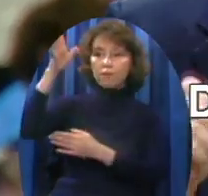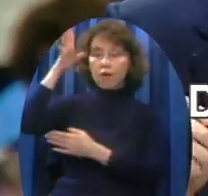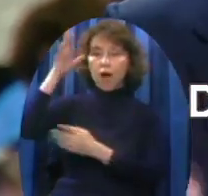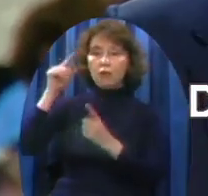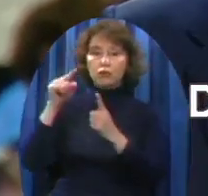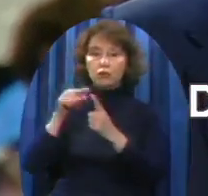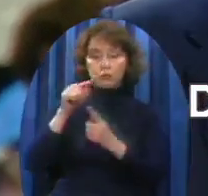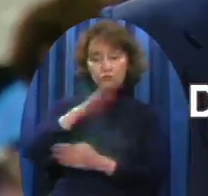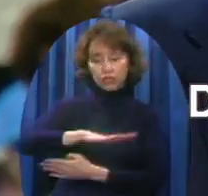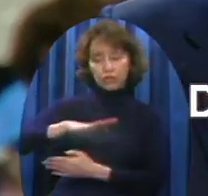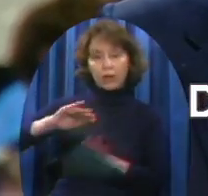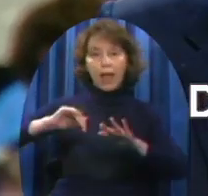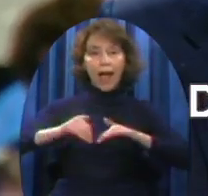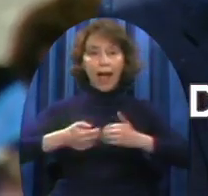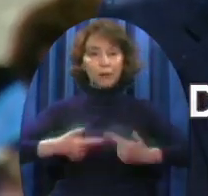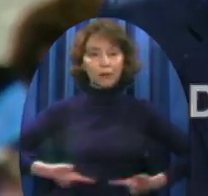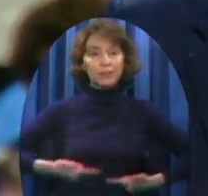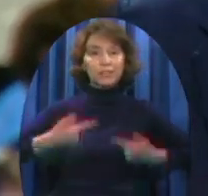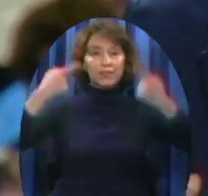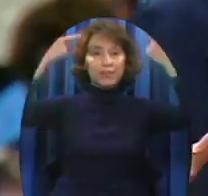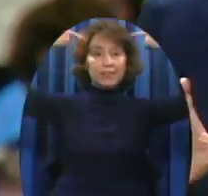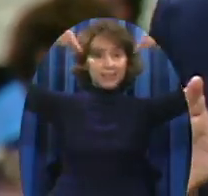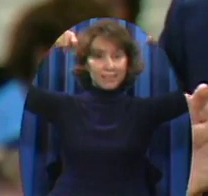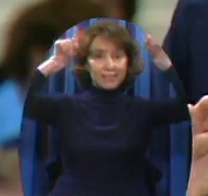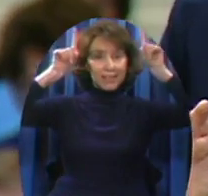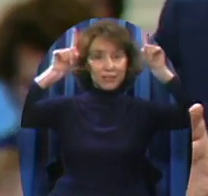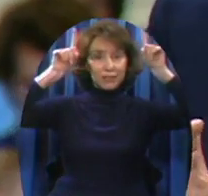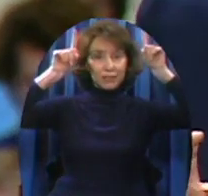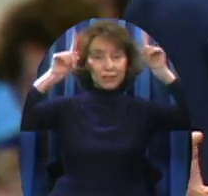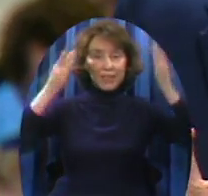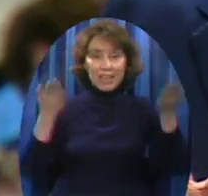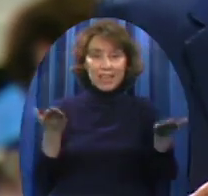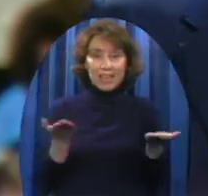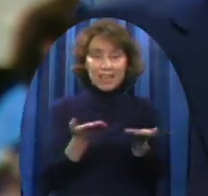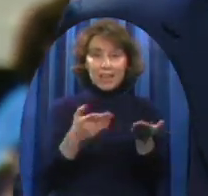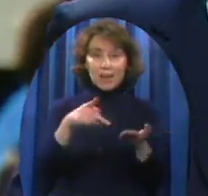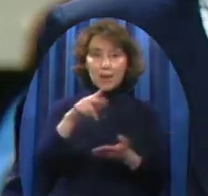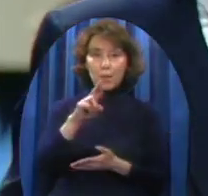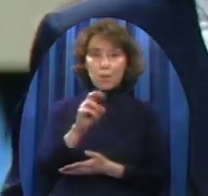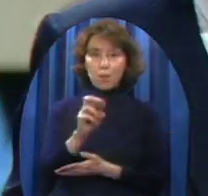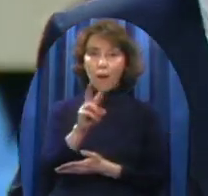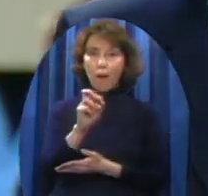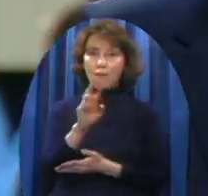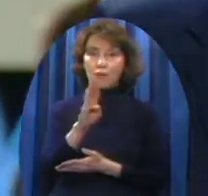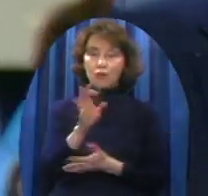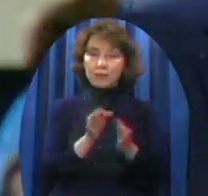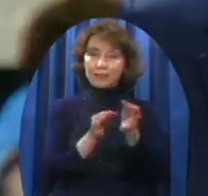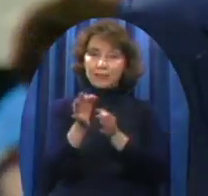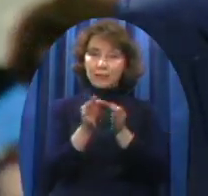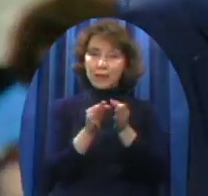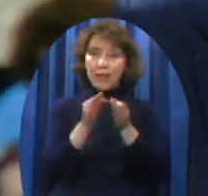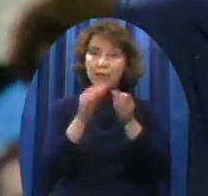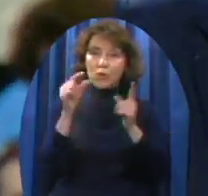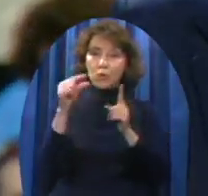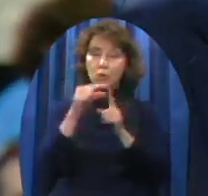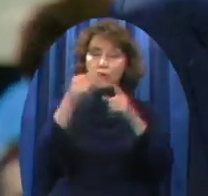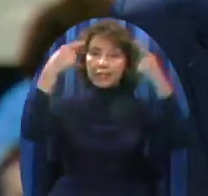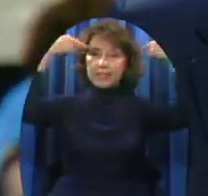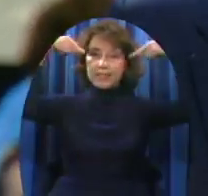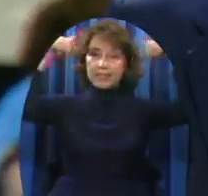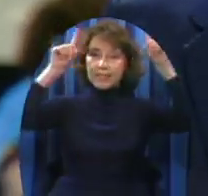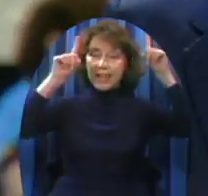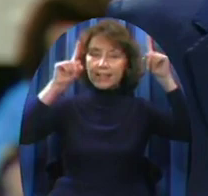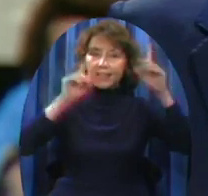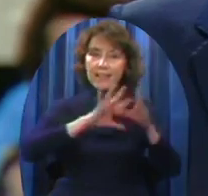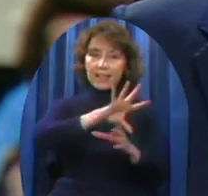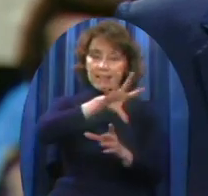on how to live successfully. We have from the Proverbs defined the word success as getting into the will